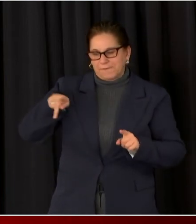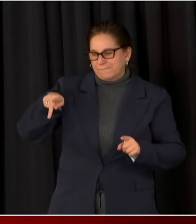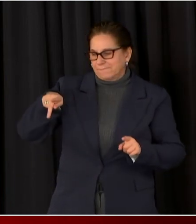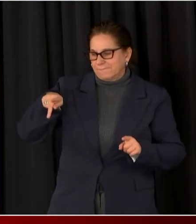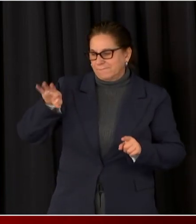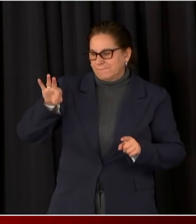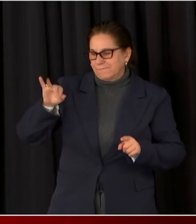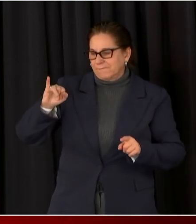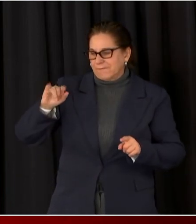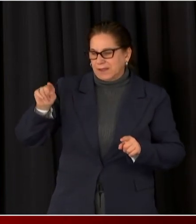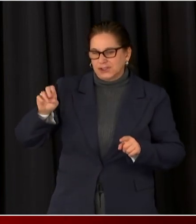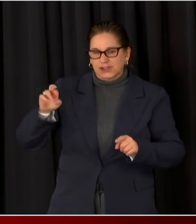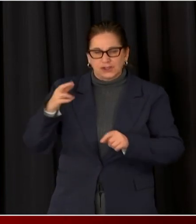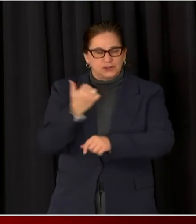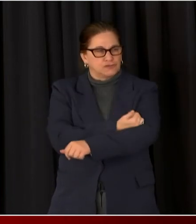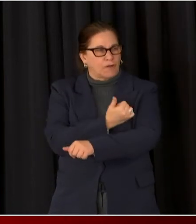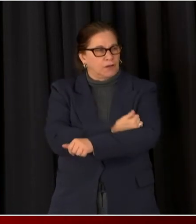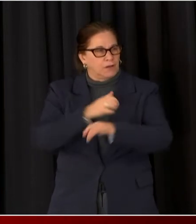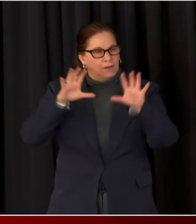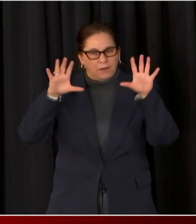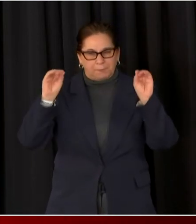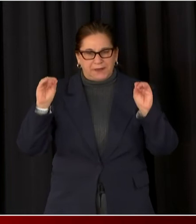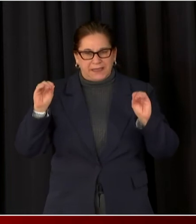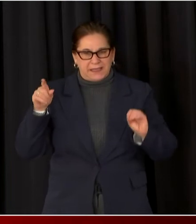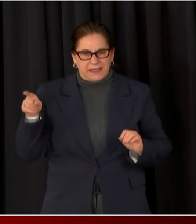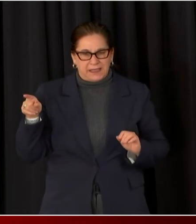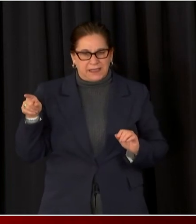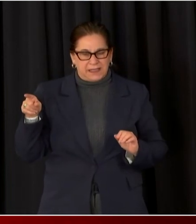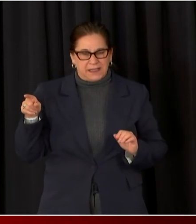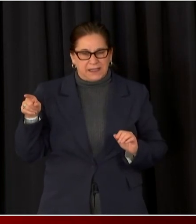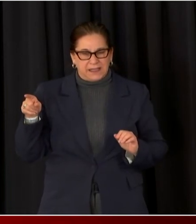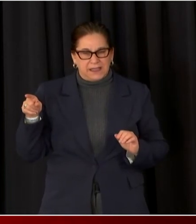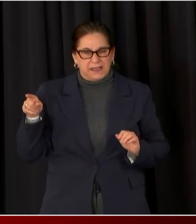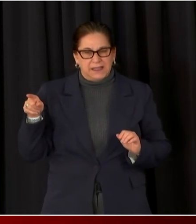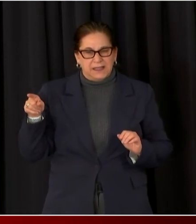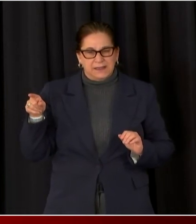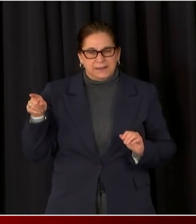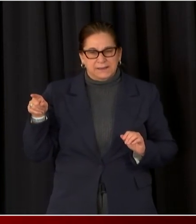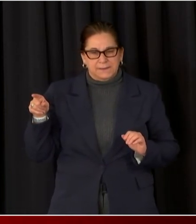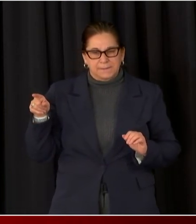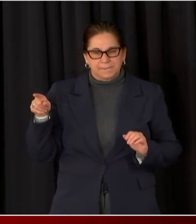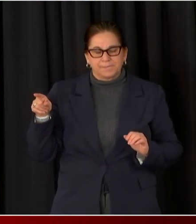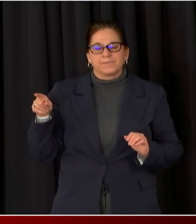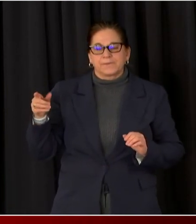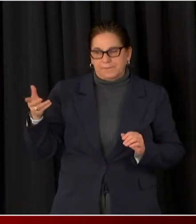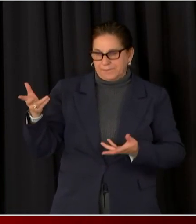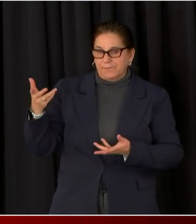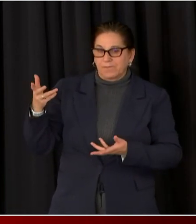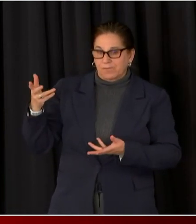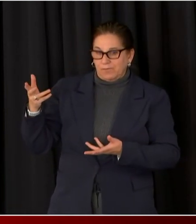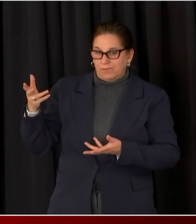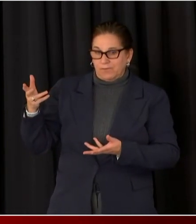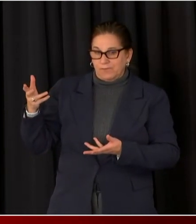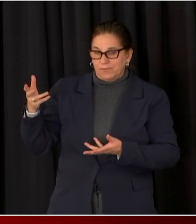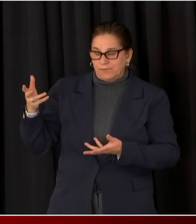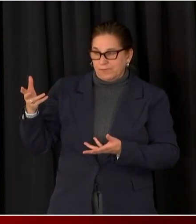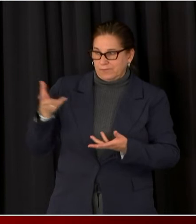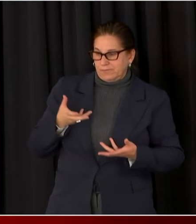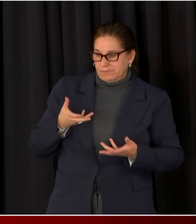of 975 doses, and will receive 7 boxes. Those 6 sites are listed below